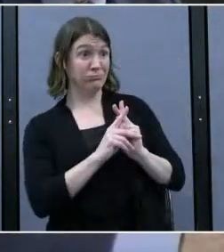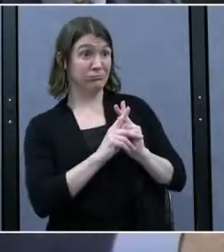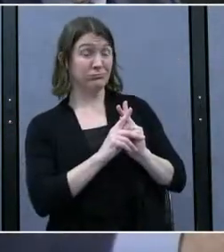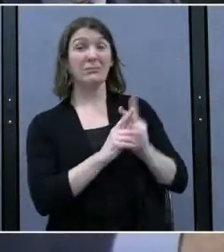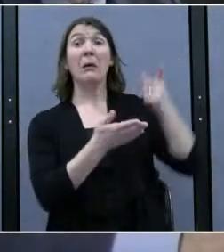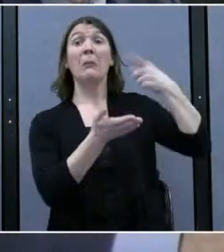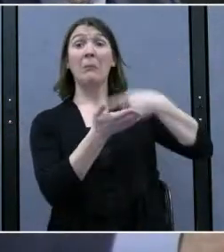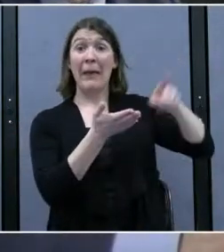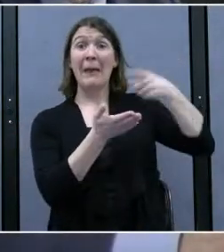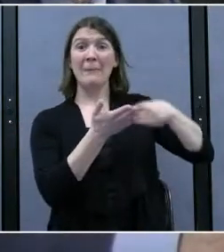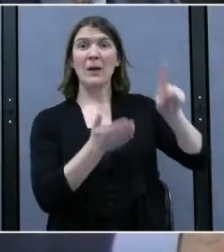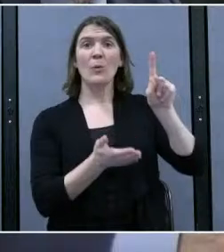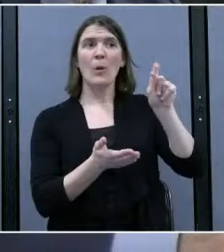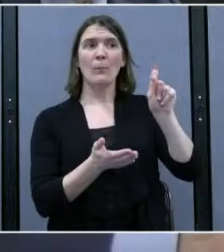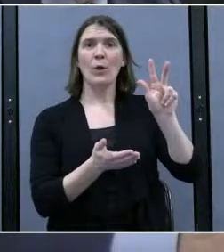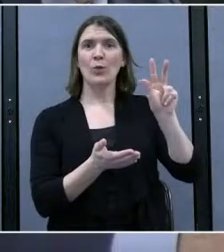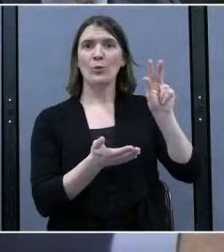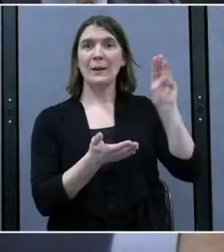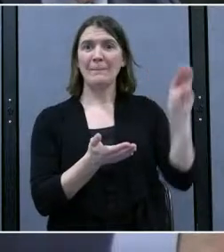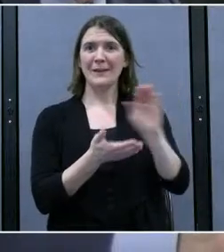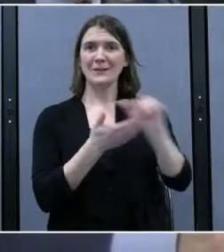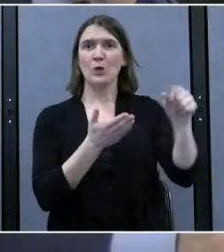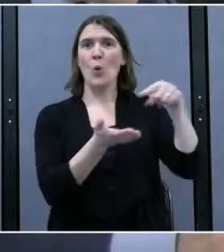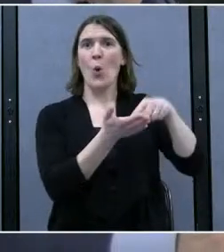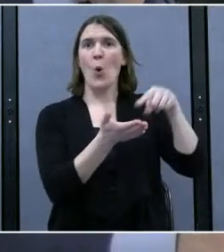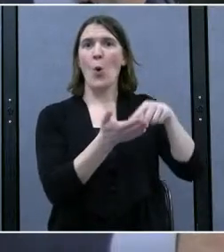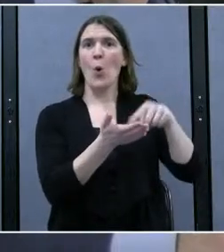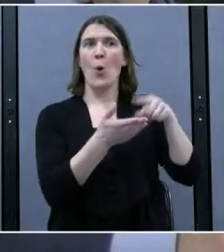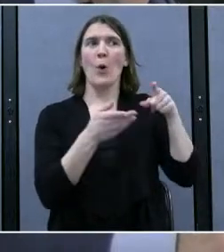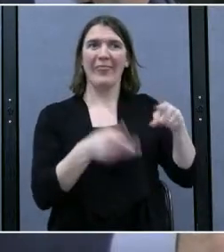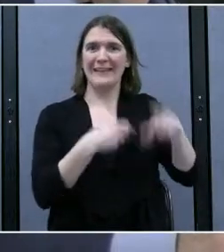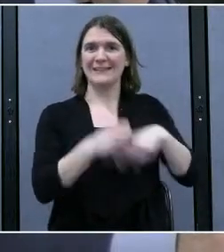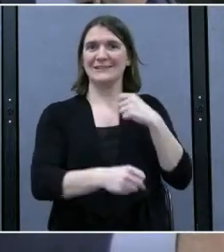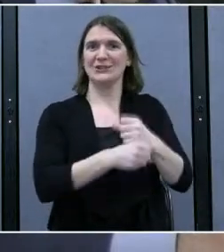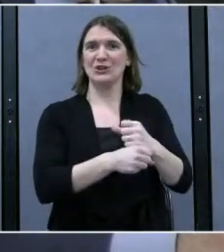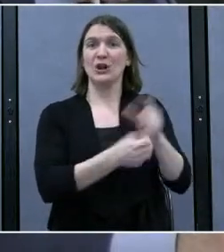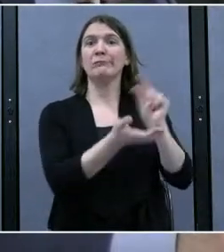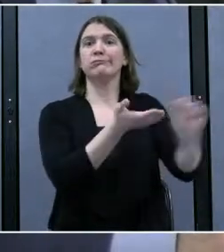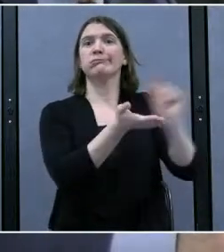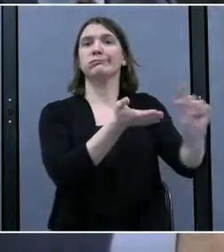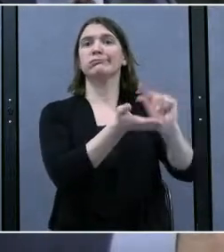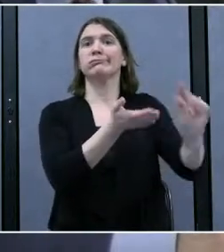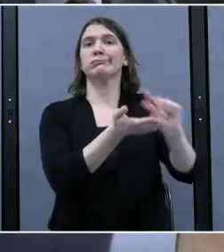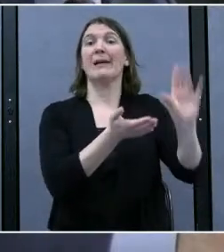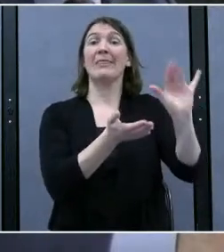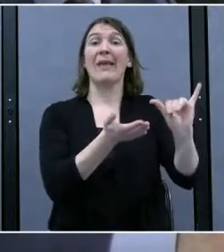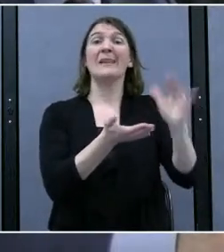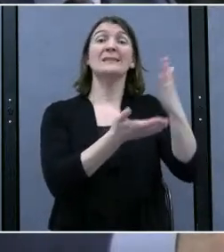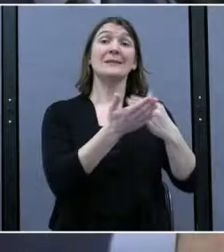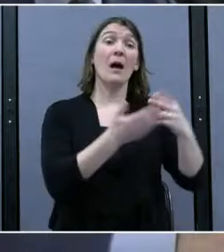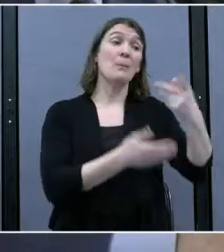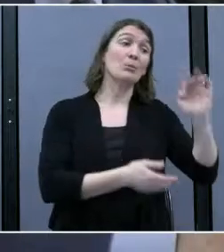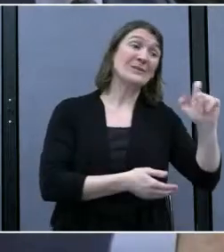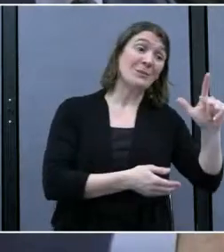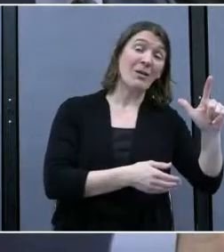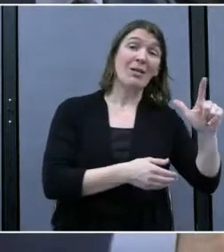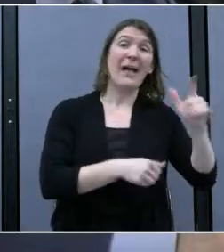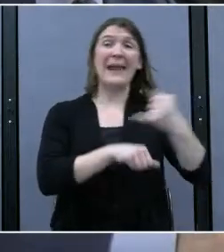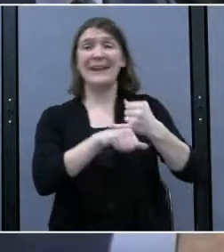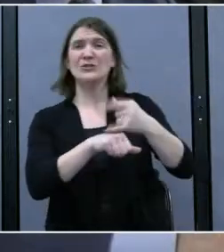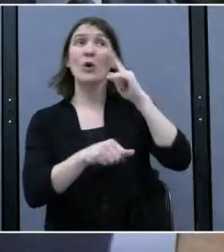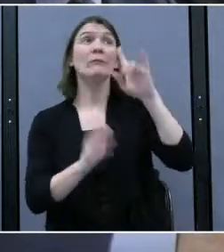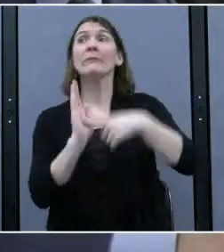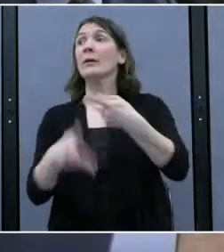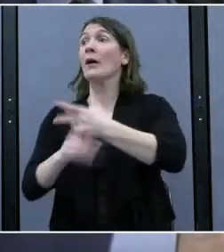projected to pay $1.3 million in debt service in FY26, and it's a mix of principal and interest, just like your car loan,